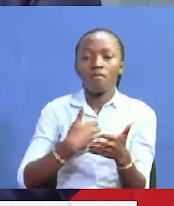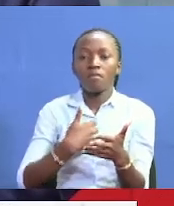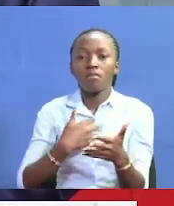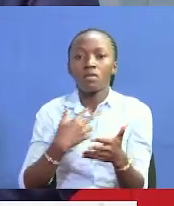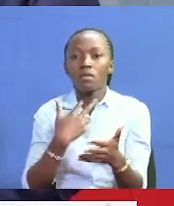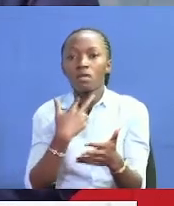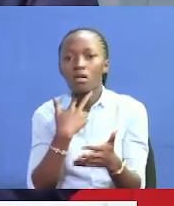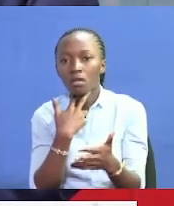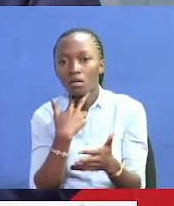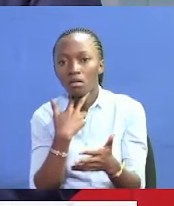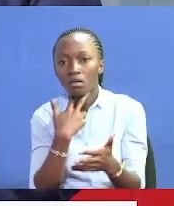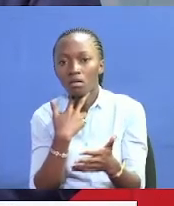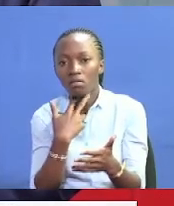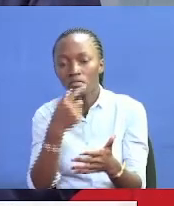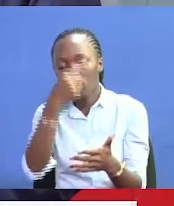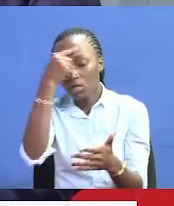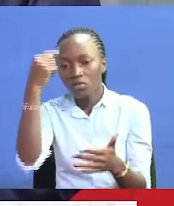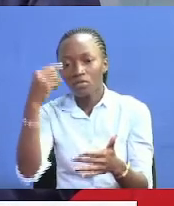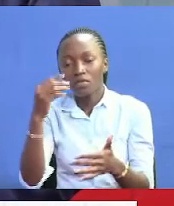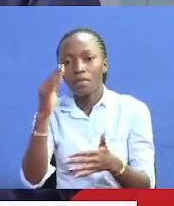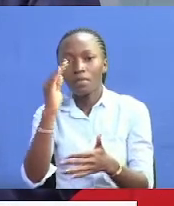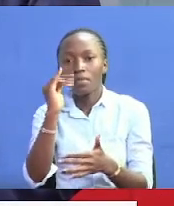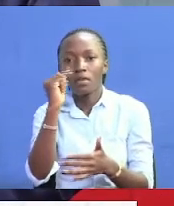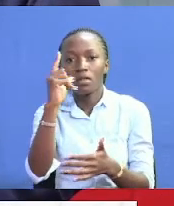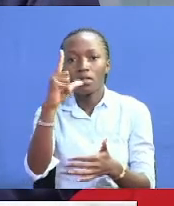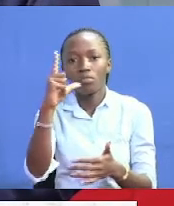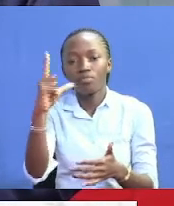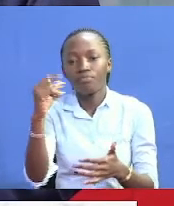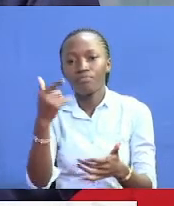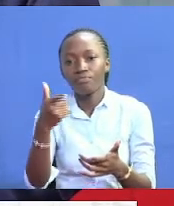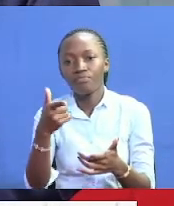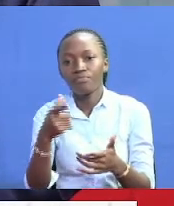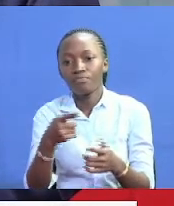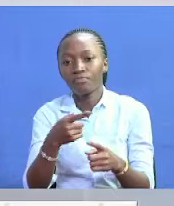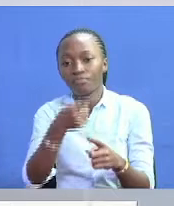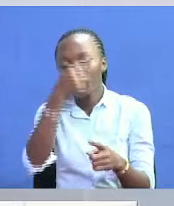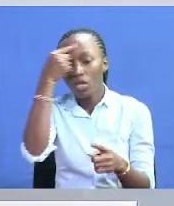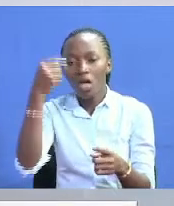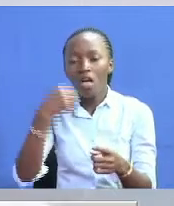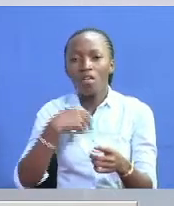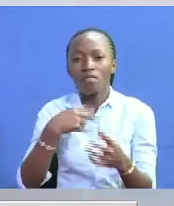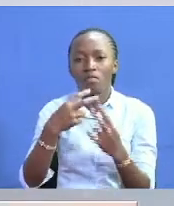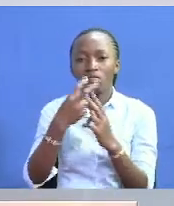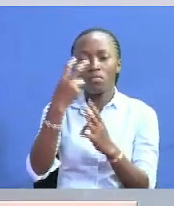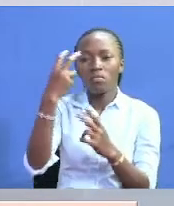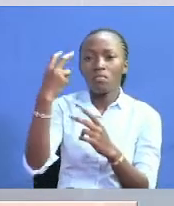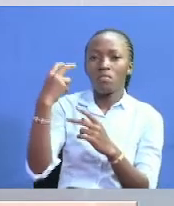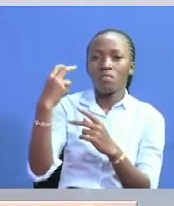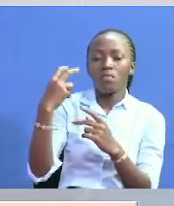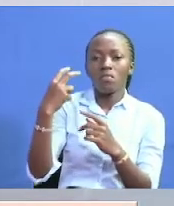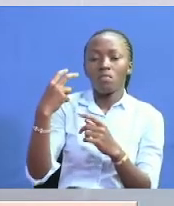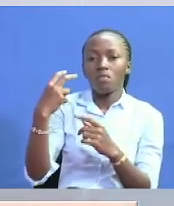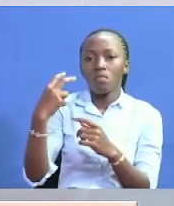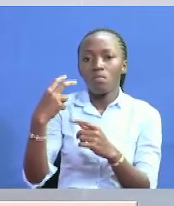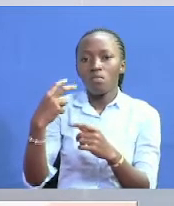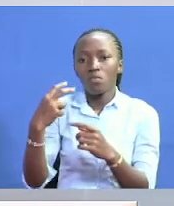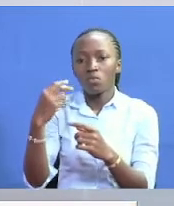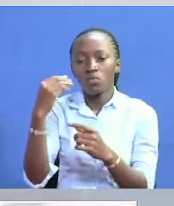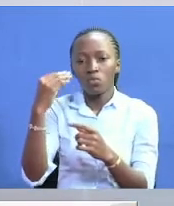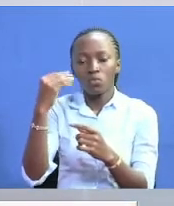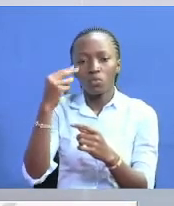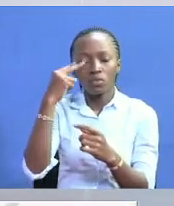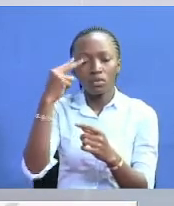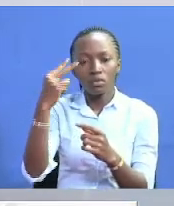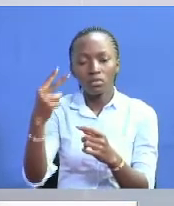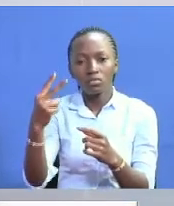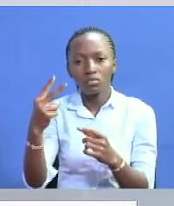of course, with this bill. Because traveling back in the memory lane, we saw the kind of vibrance that was witnessed in